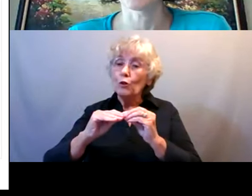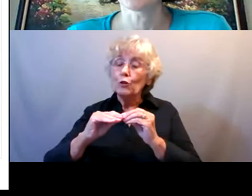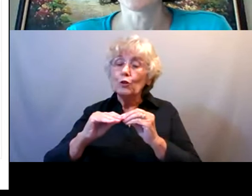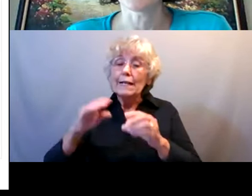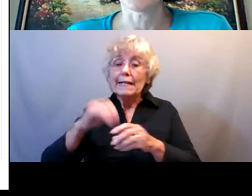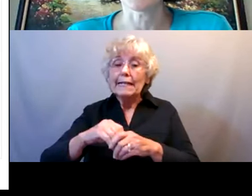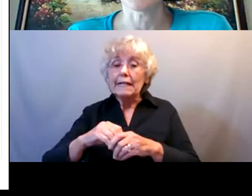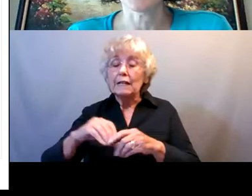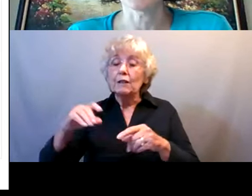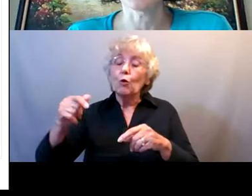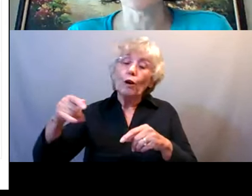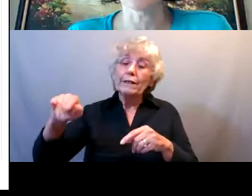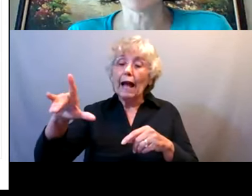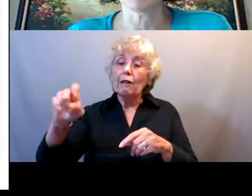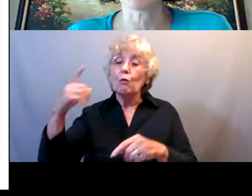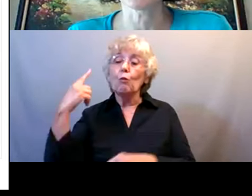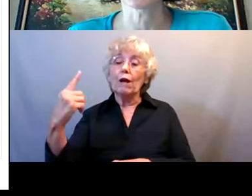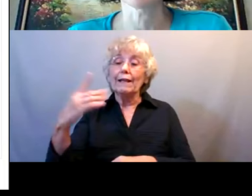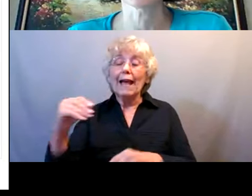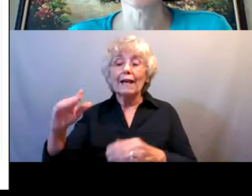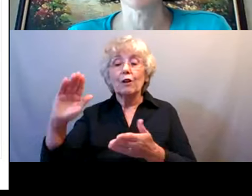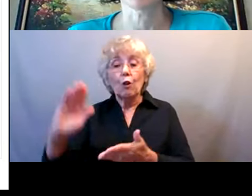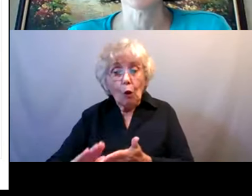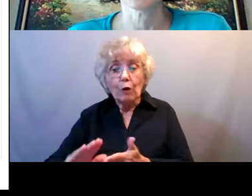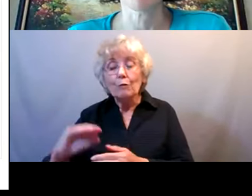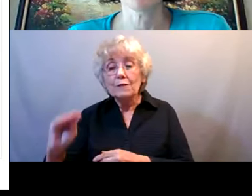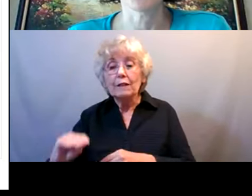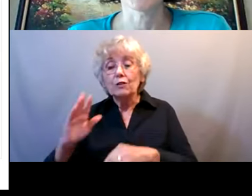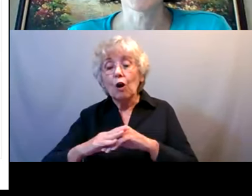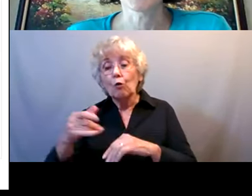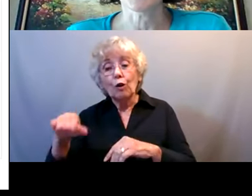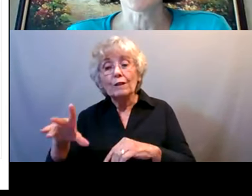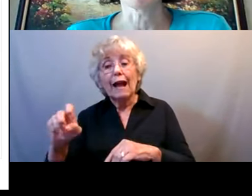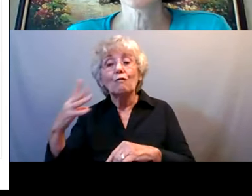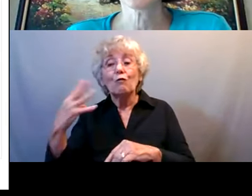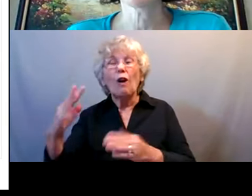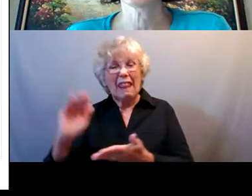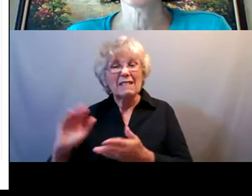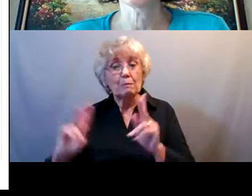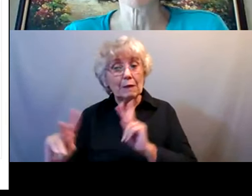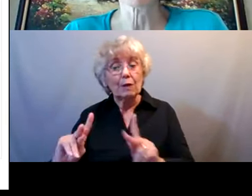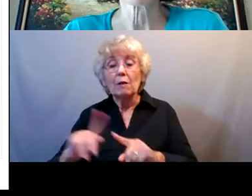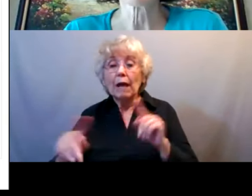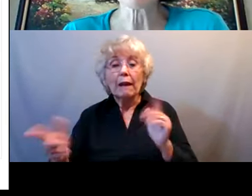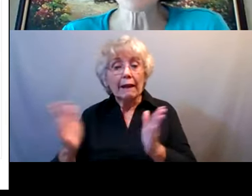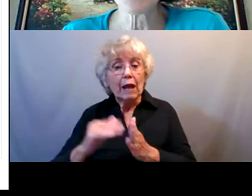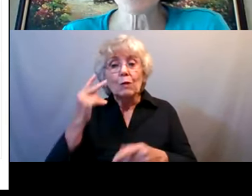quartile one and a lower population, for example, in quartile four. But again, we see